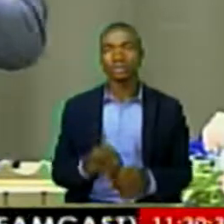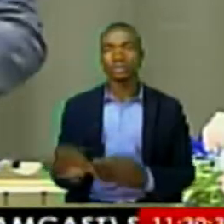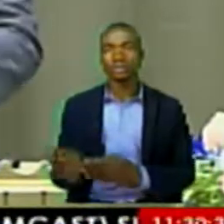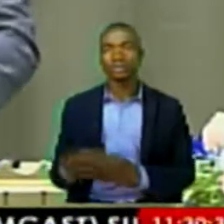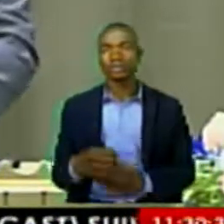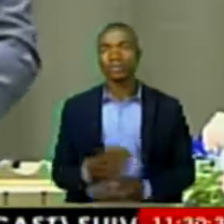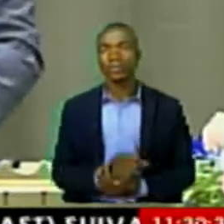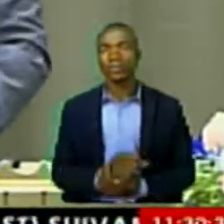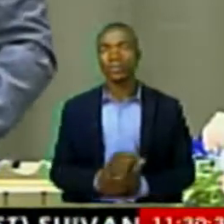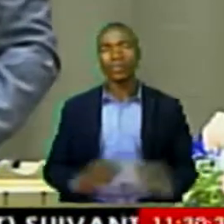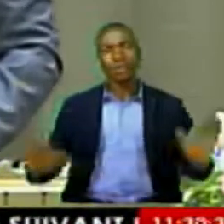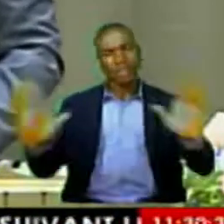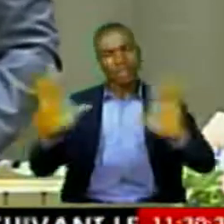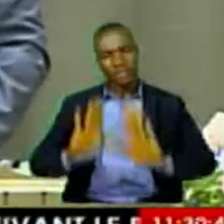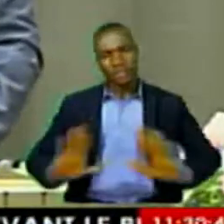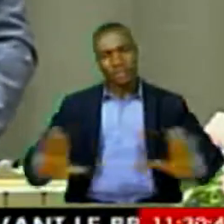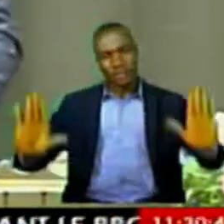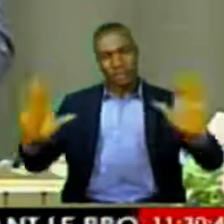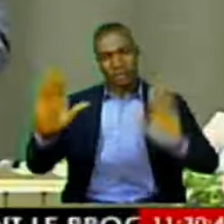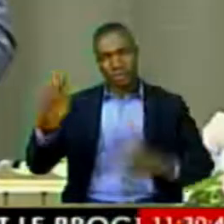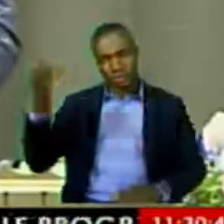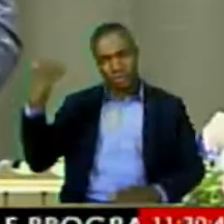They can be church after church.